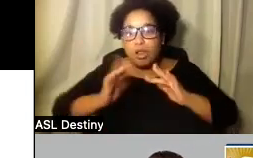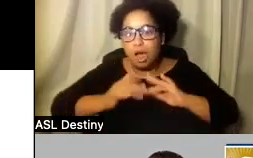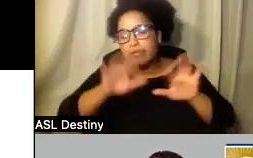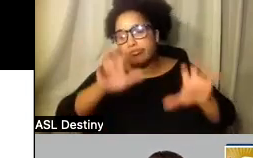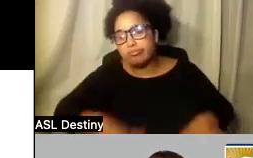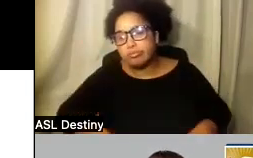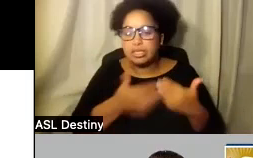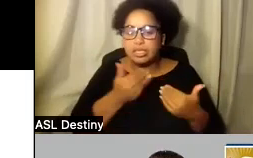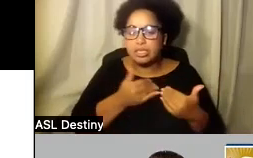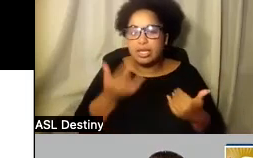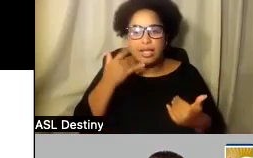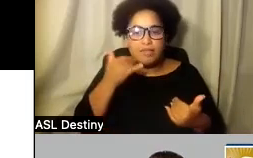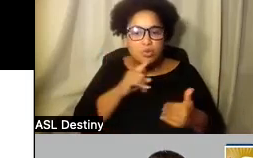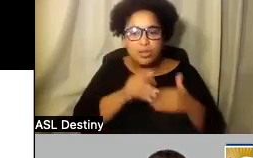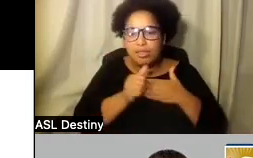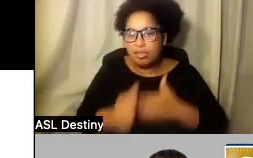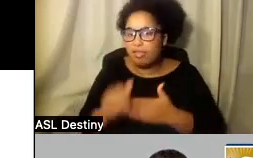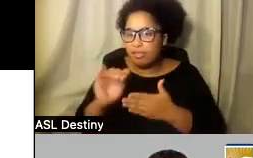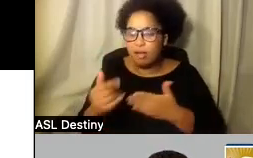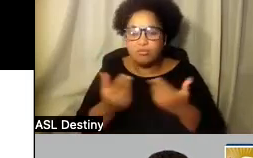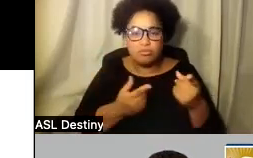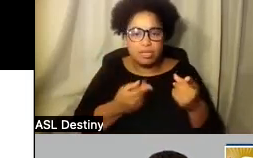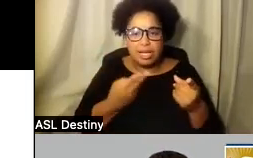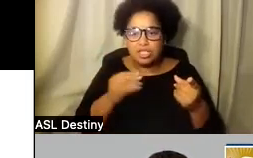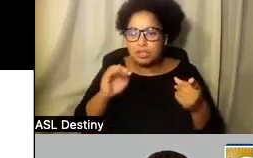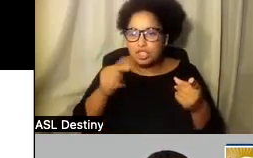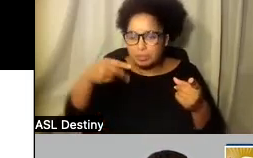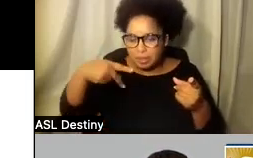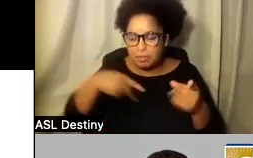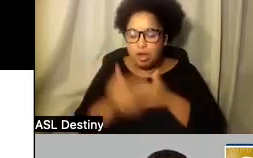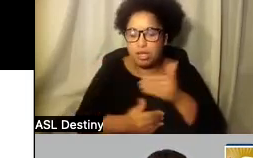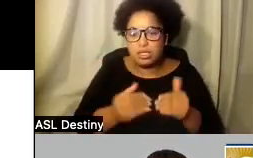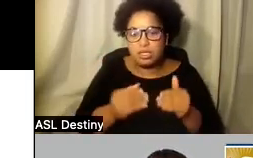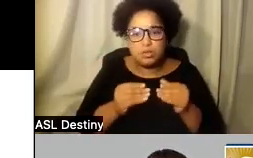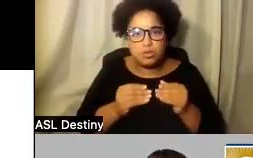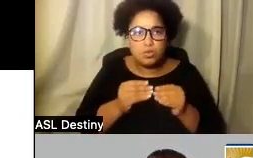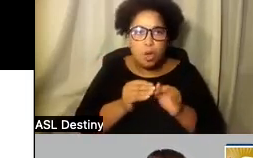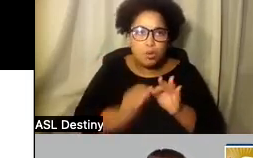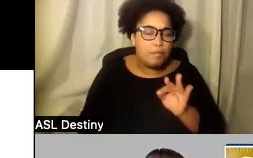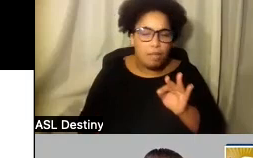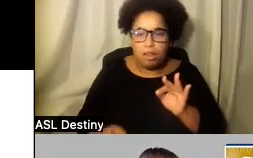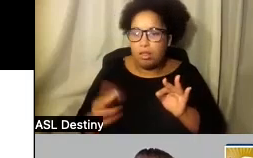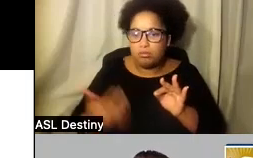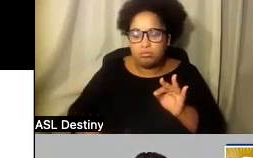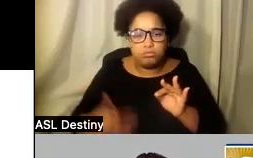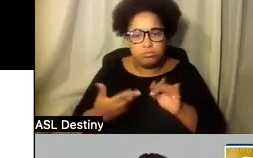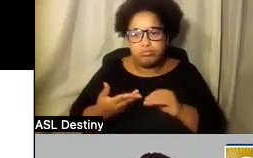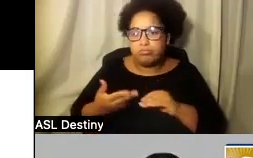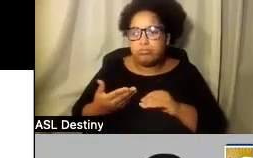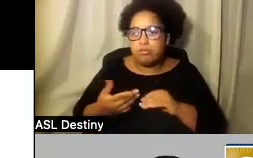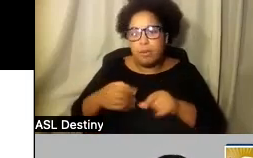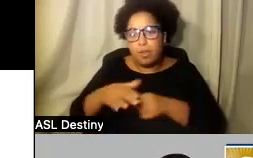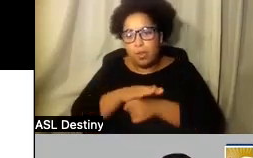And California's led the way in making this HMGP process so much simpler. I've from local